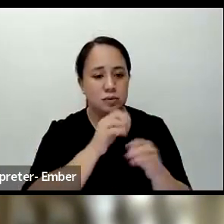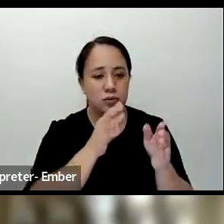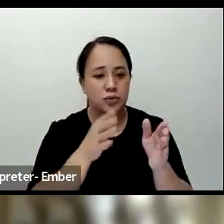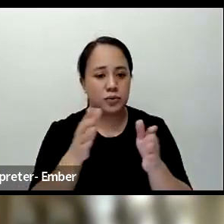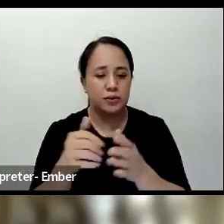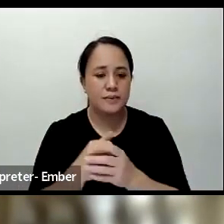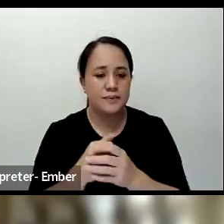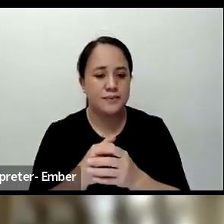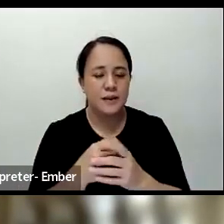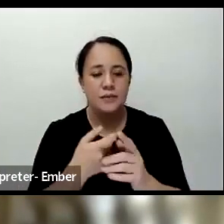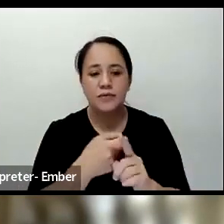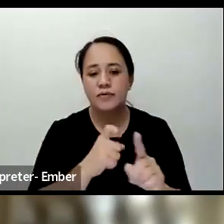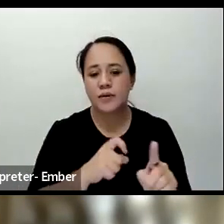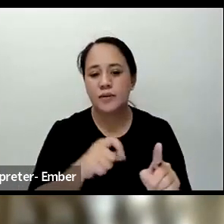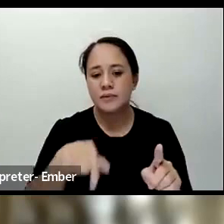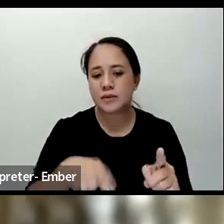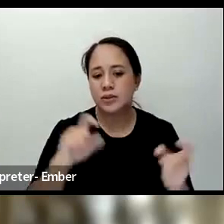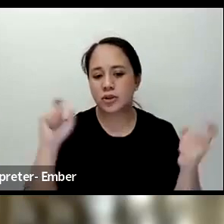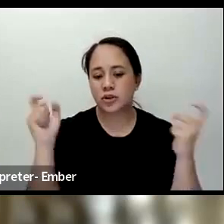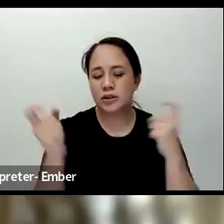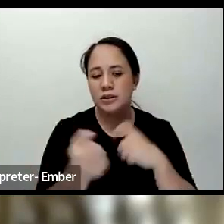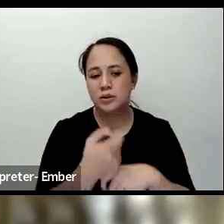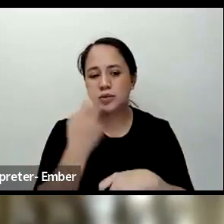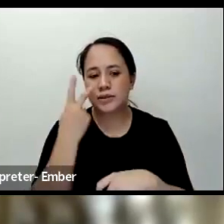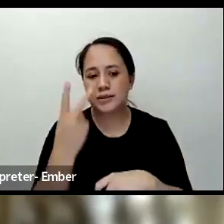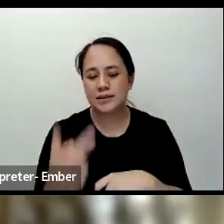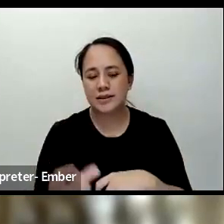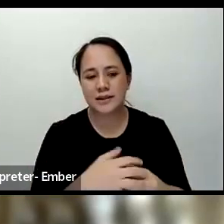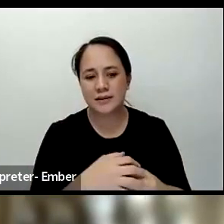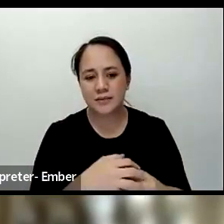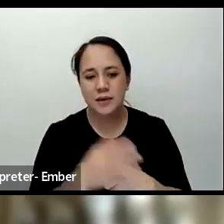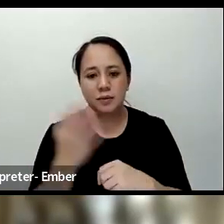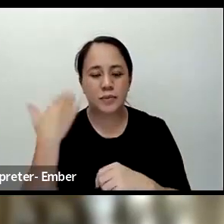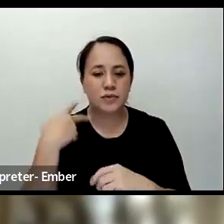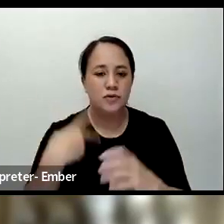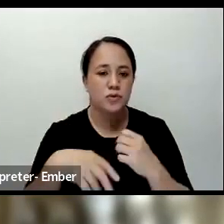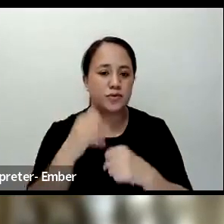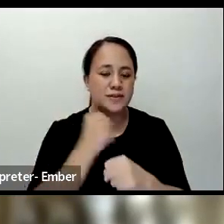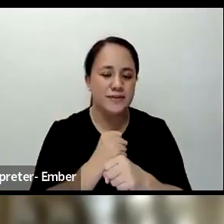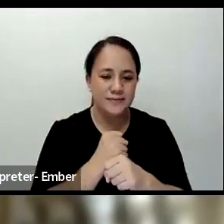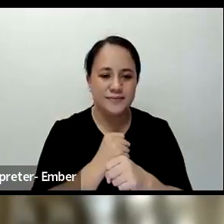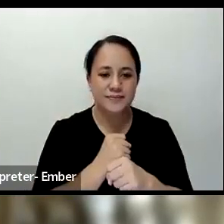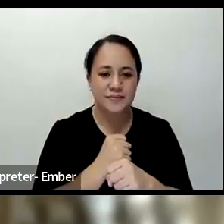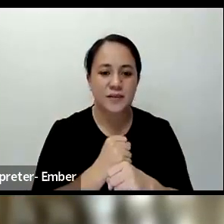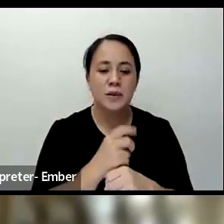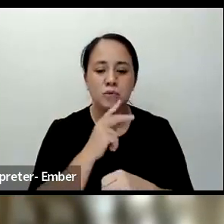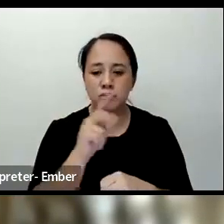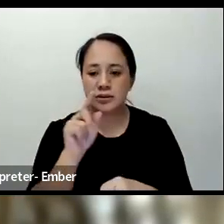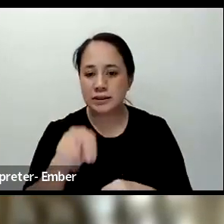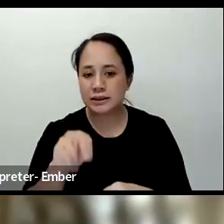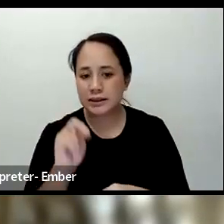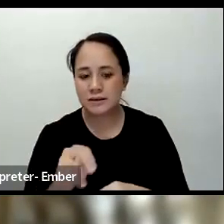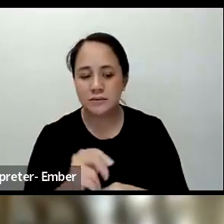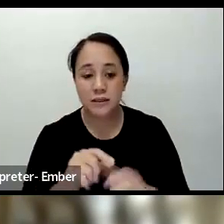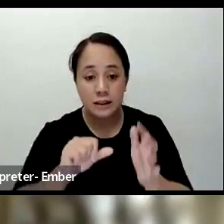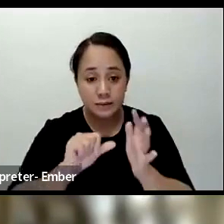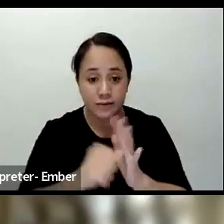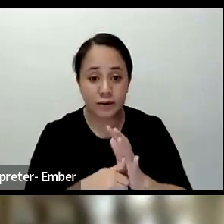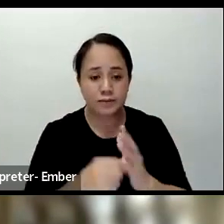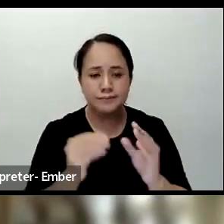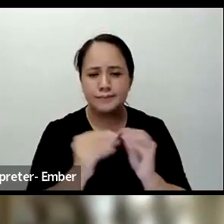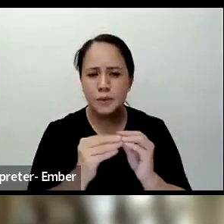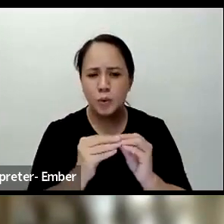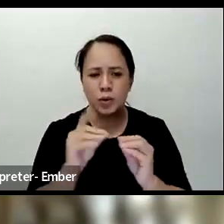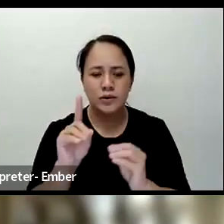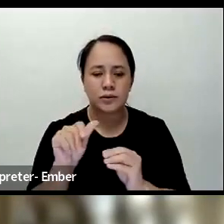emanating from these changes that we saw in the past 2 years. So we really need, again, I emphasize the need for more